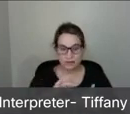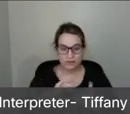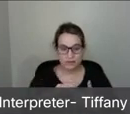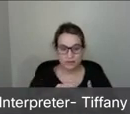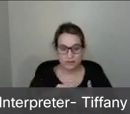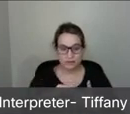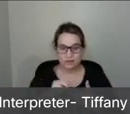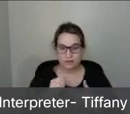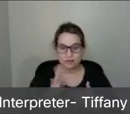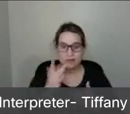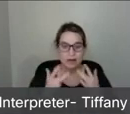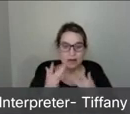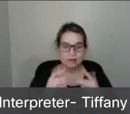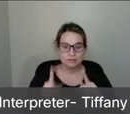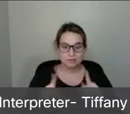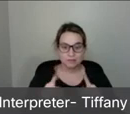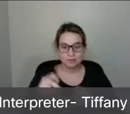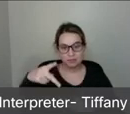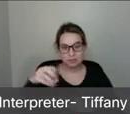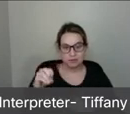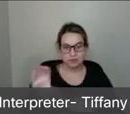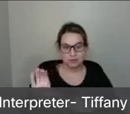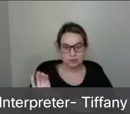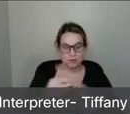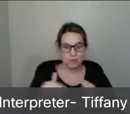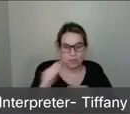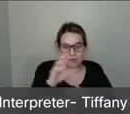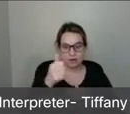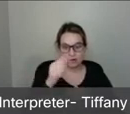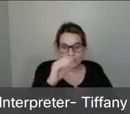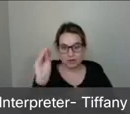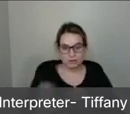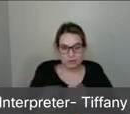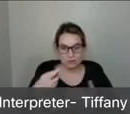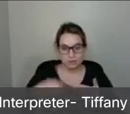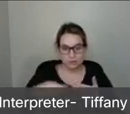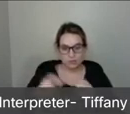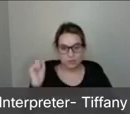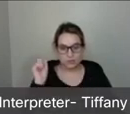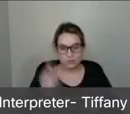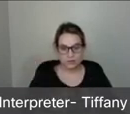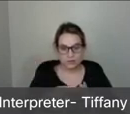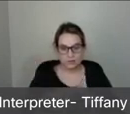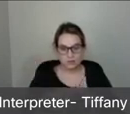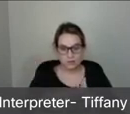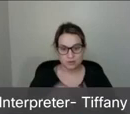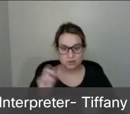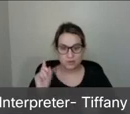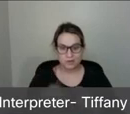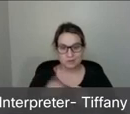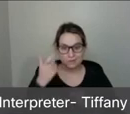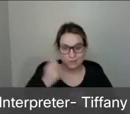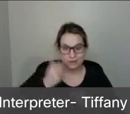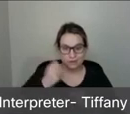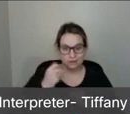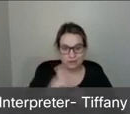meaning the deviation is over 10%, again, resulting in less representation and less funding.